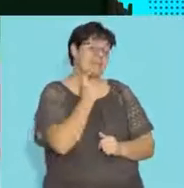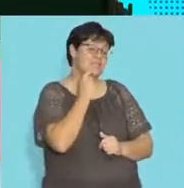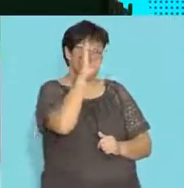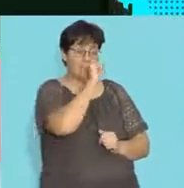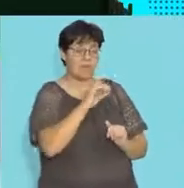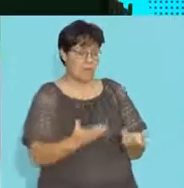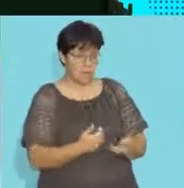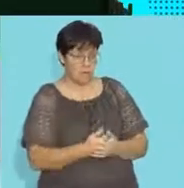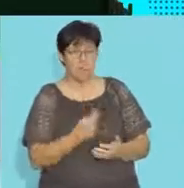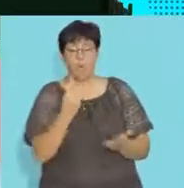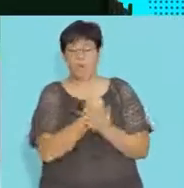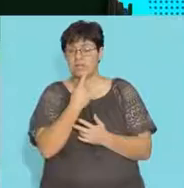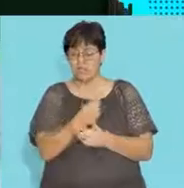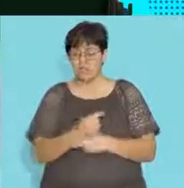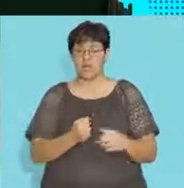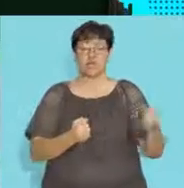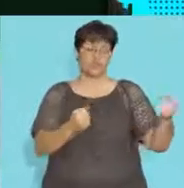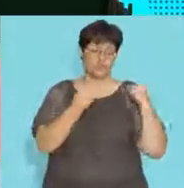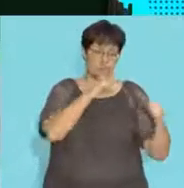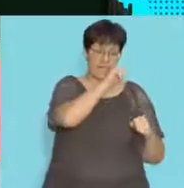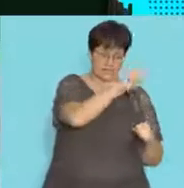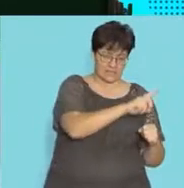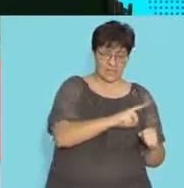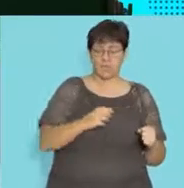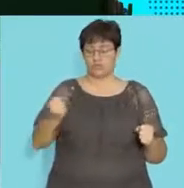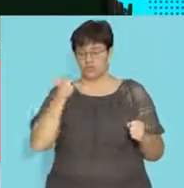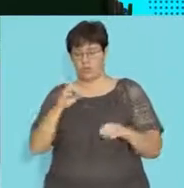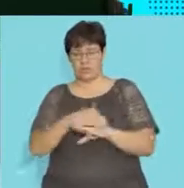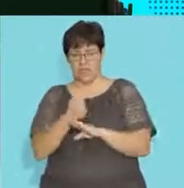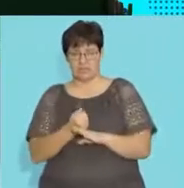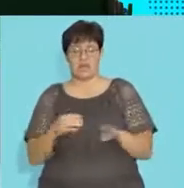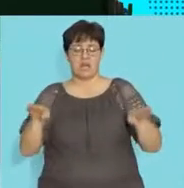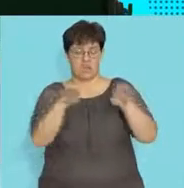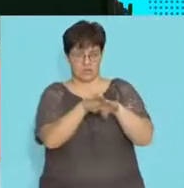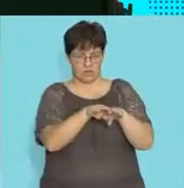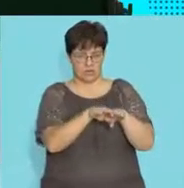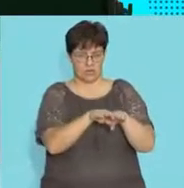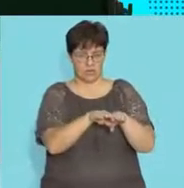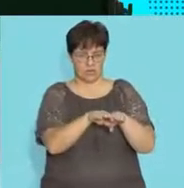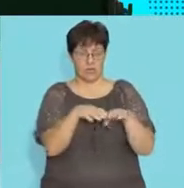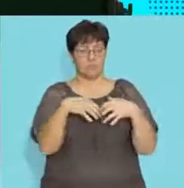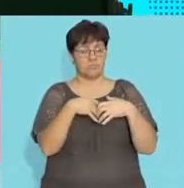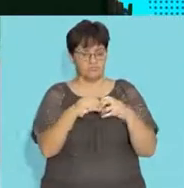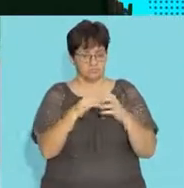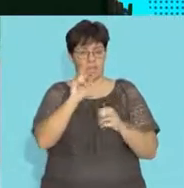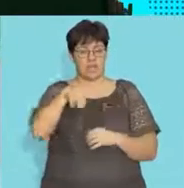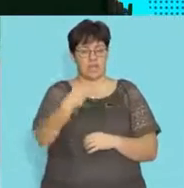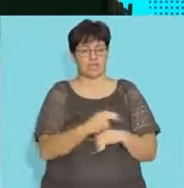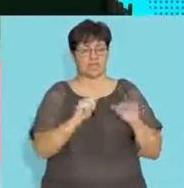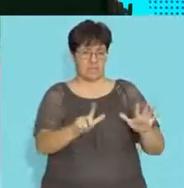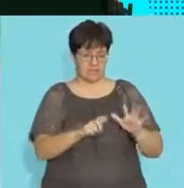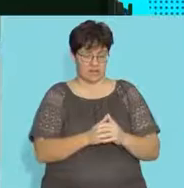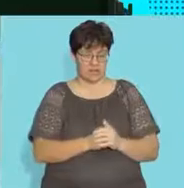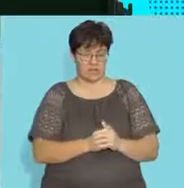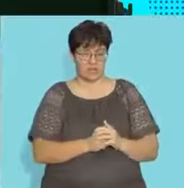remember this. I always say strong acid, strong base, neutralize, forms a pH of